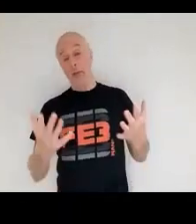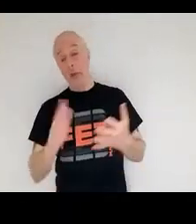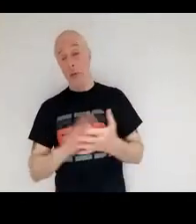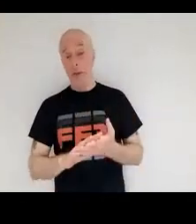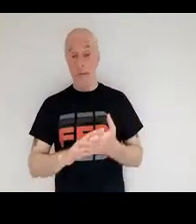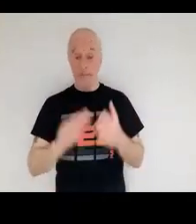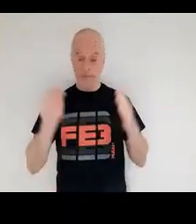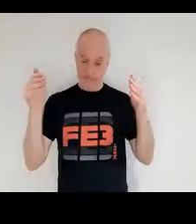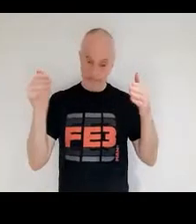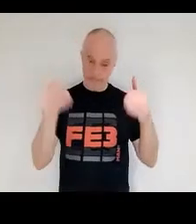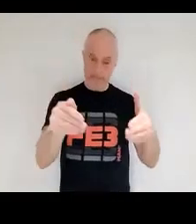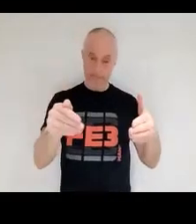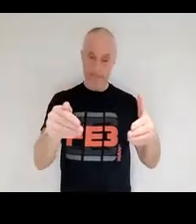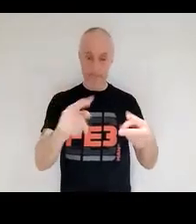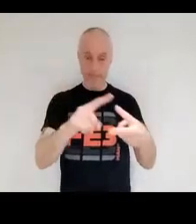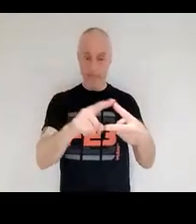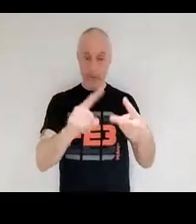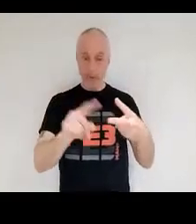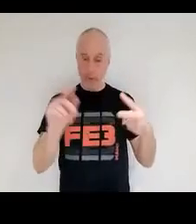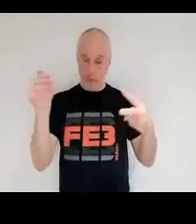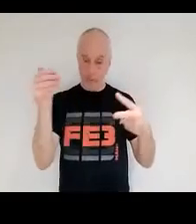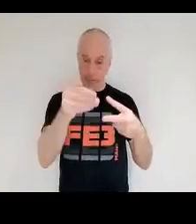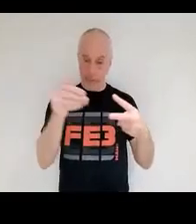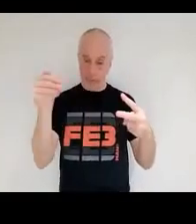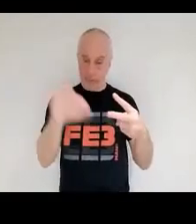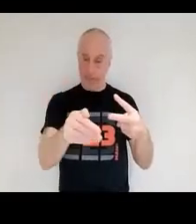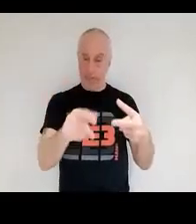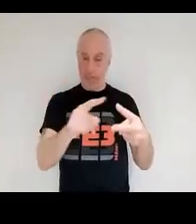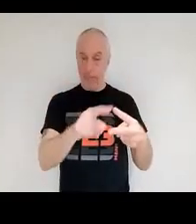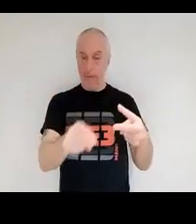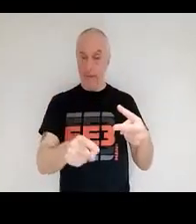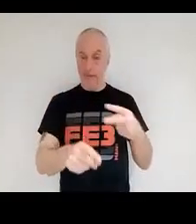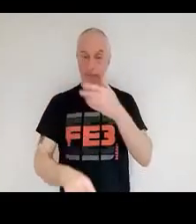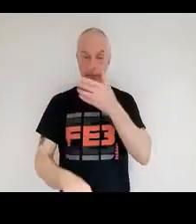that we have of the main.